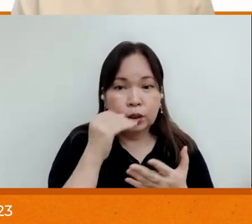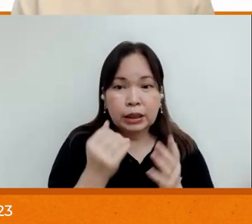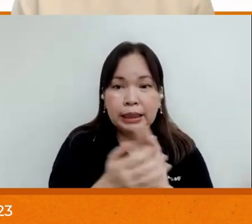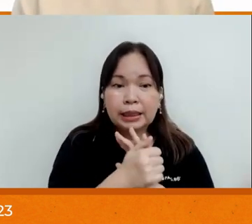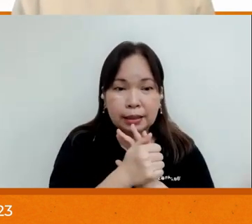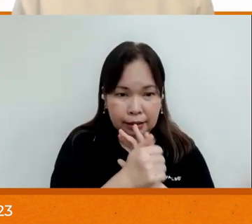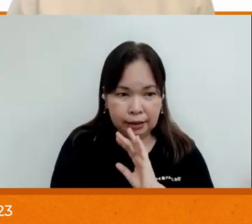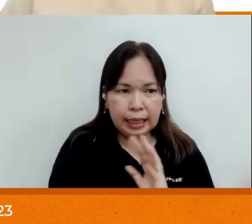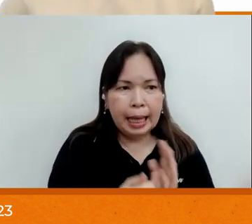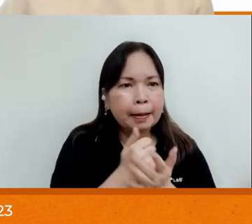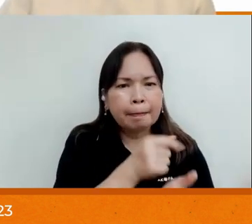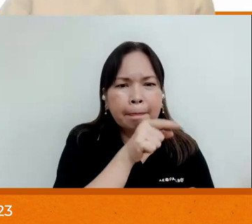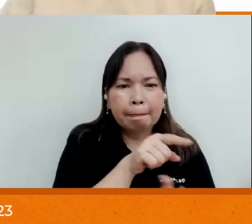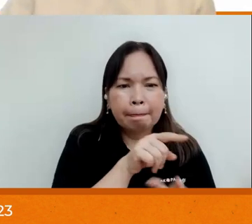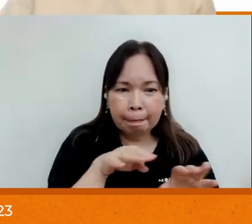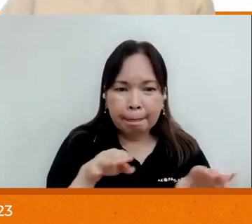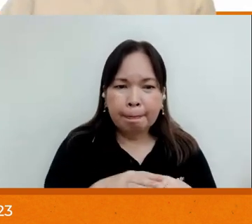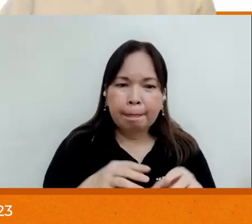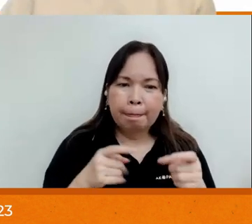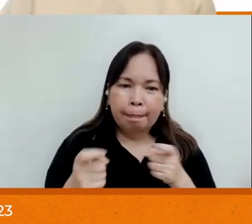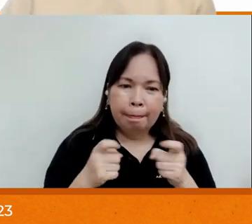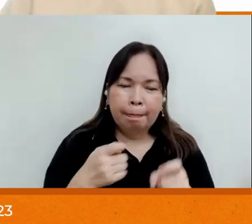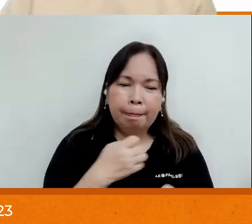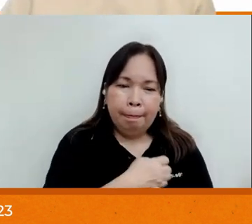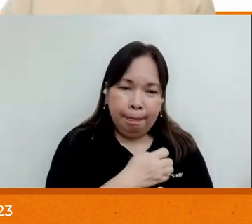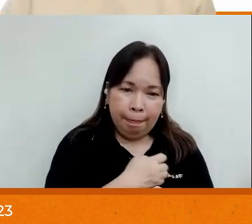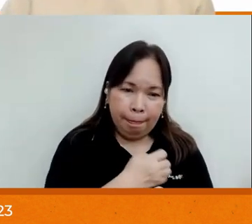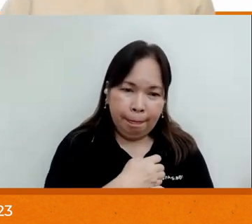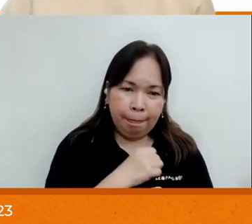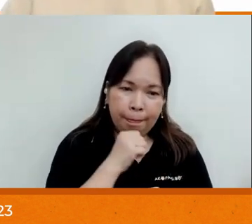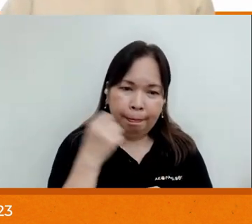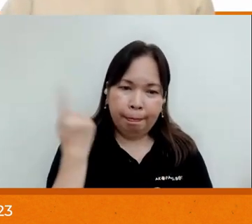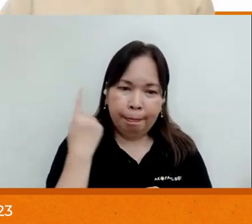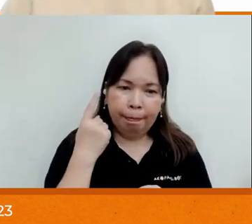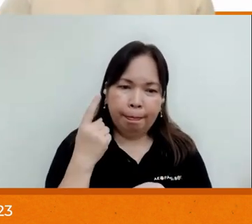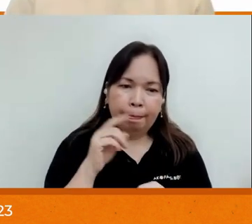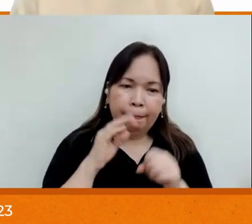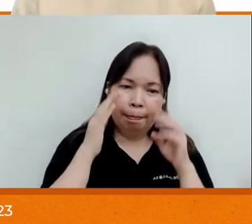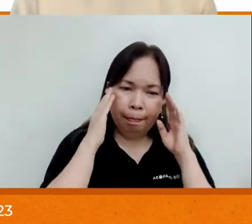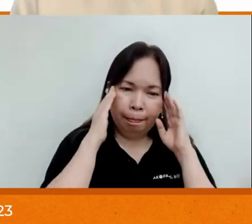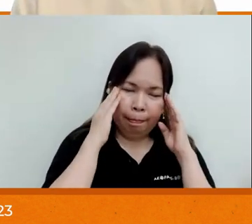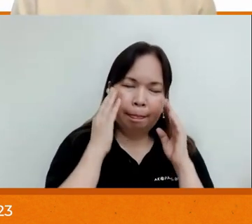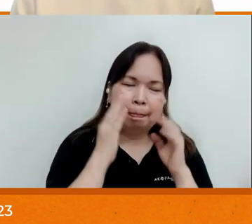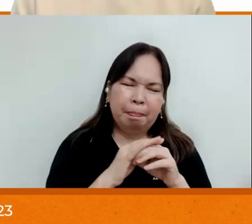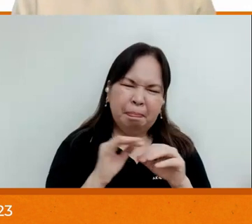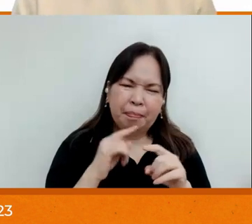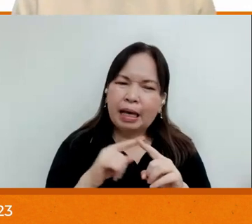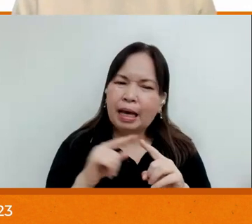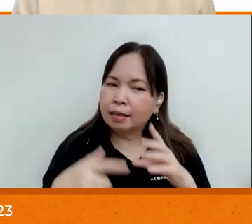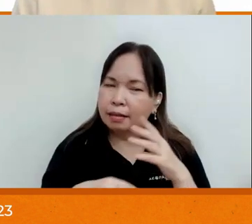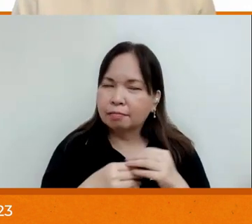the child manage emotions, not just anxiety, but other emotions as well. And that